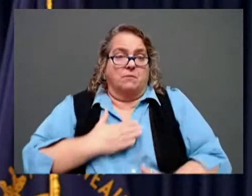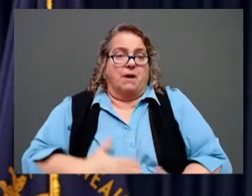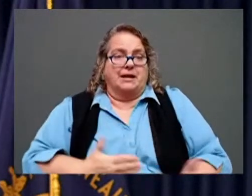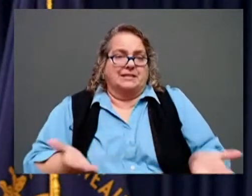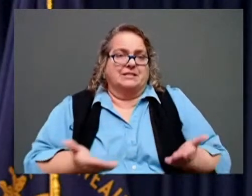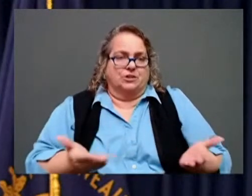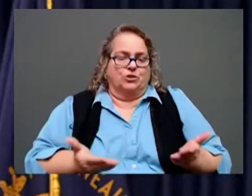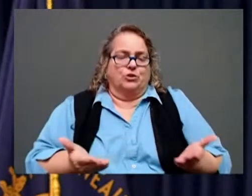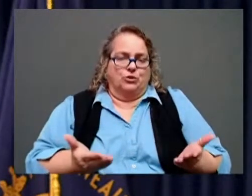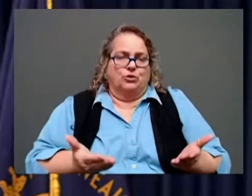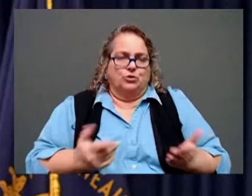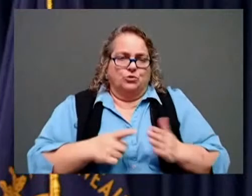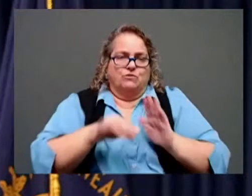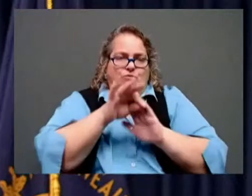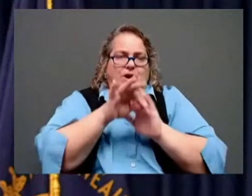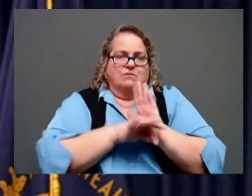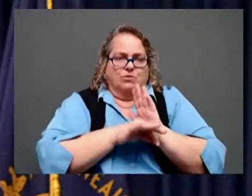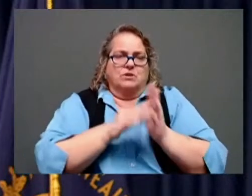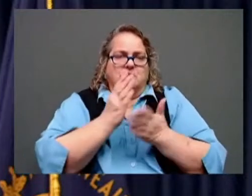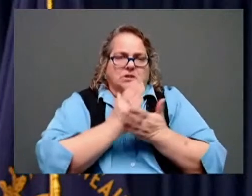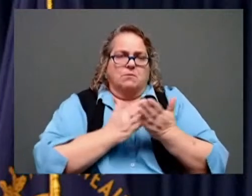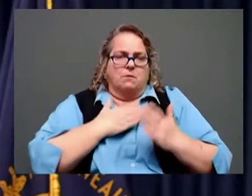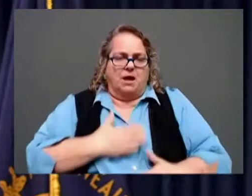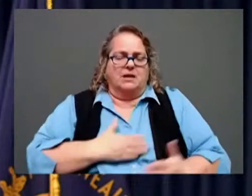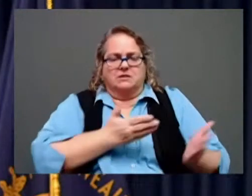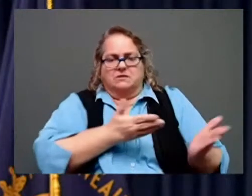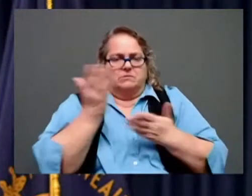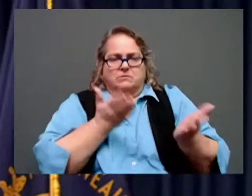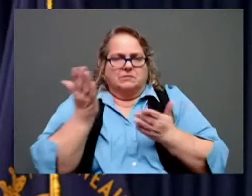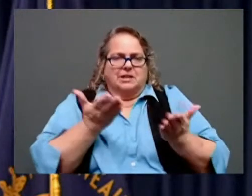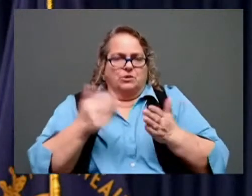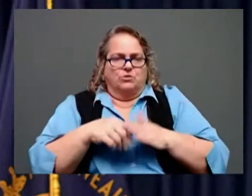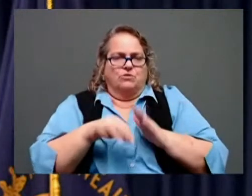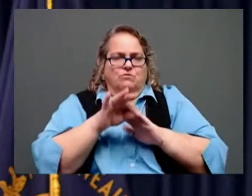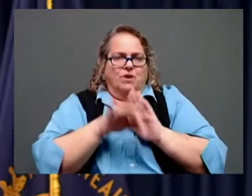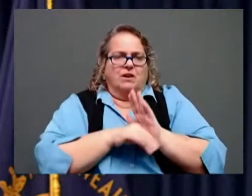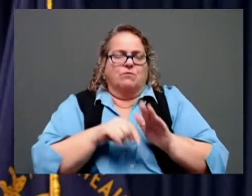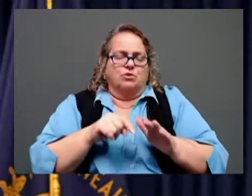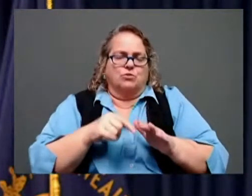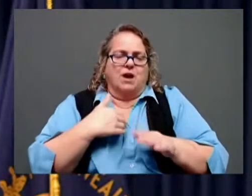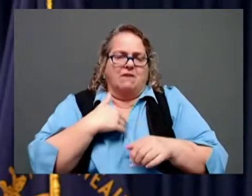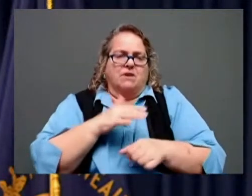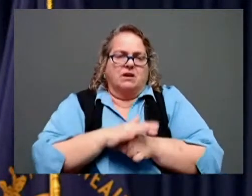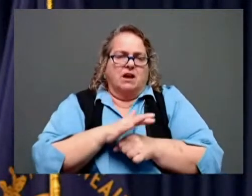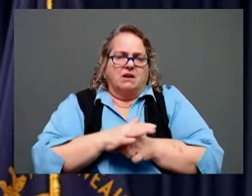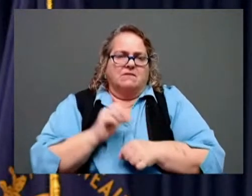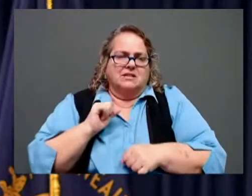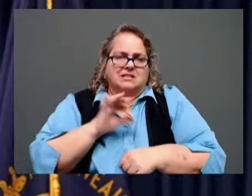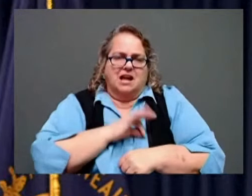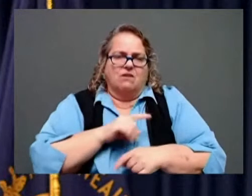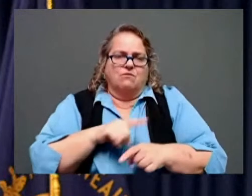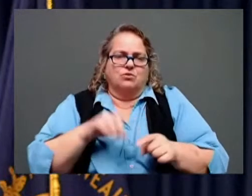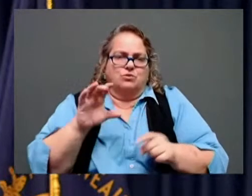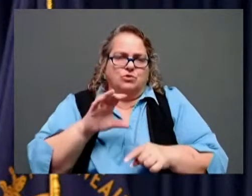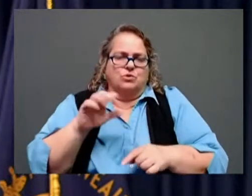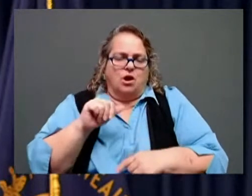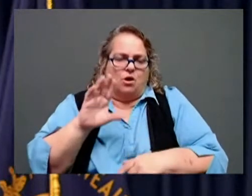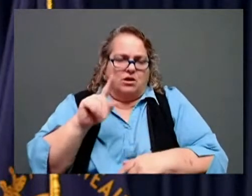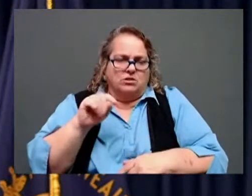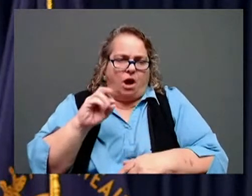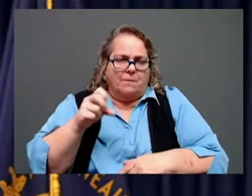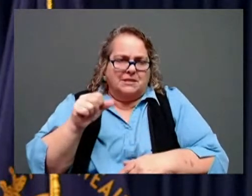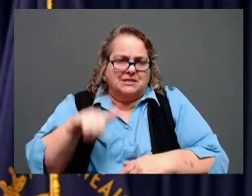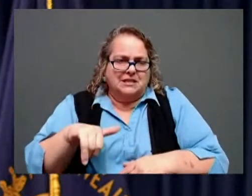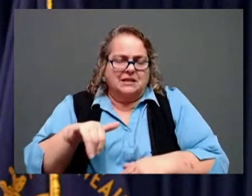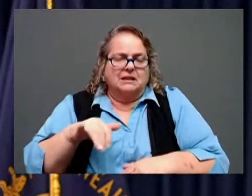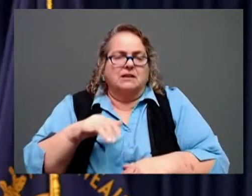to Frankfurt to have enough staff to perform the autopsies. We do have a